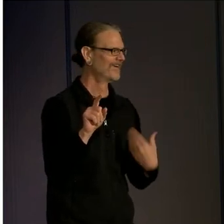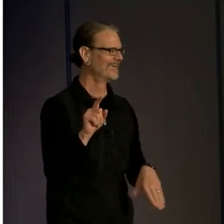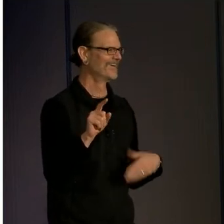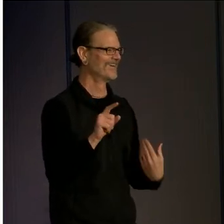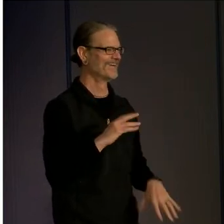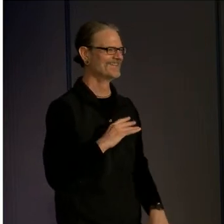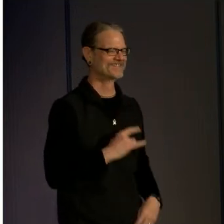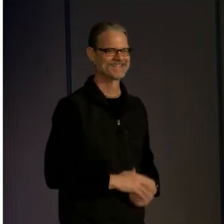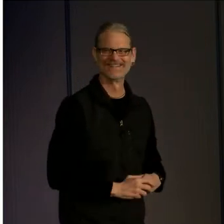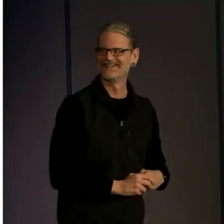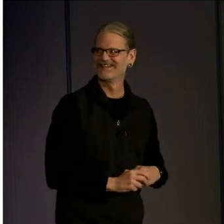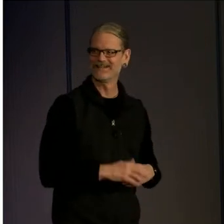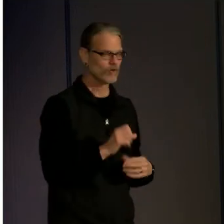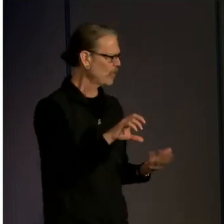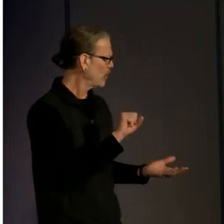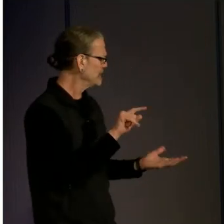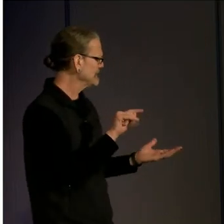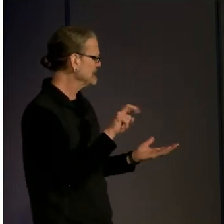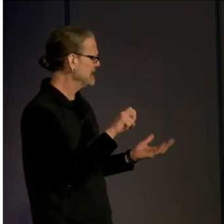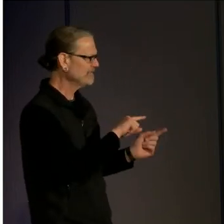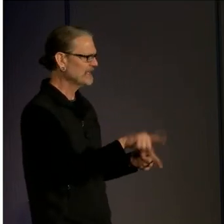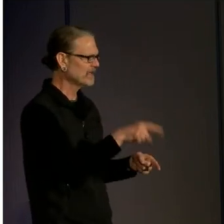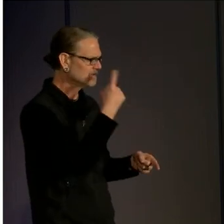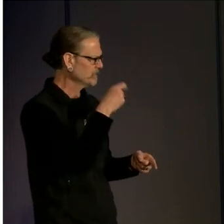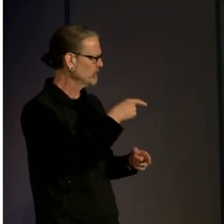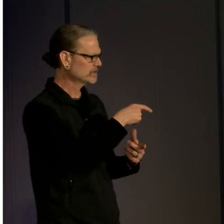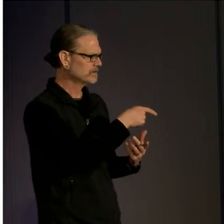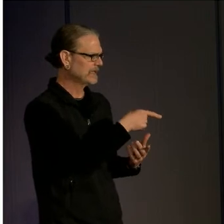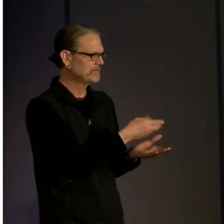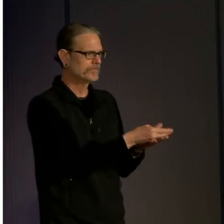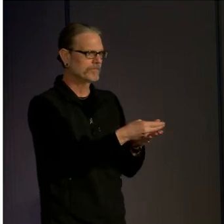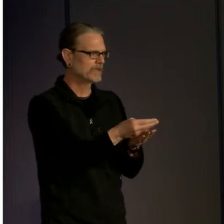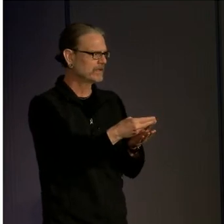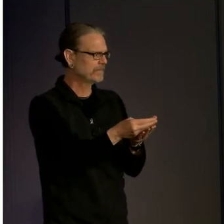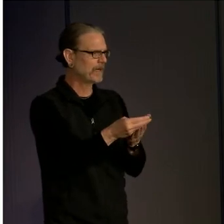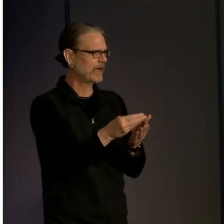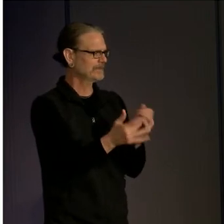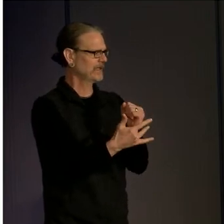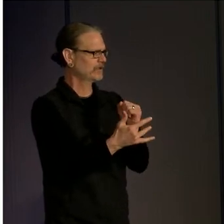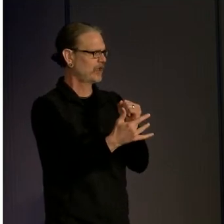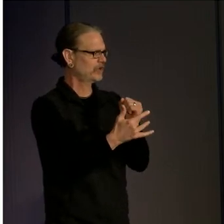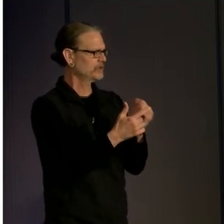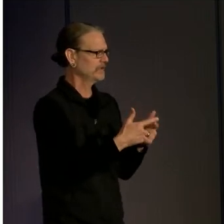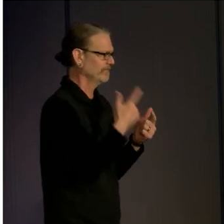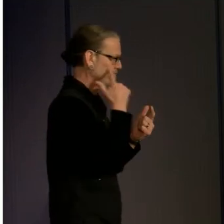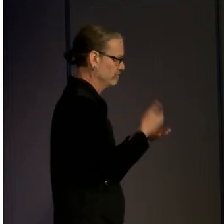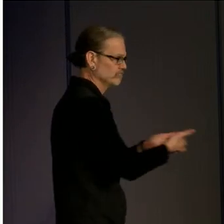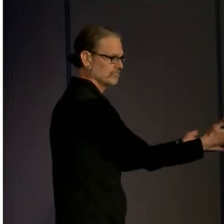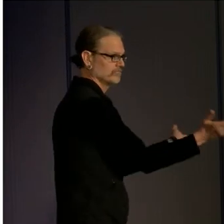Correct me if I'm wrong, but Stevie comes because he buys a lot of technology for local schools. He does.